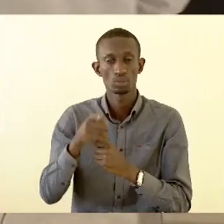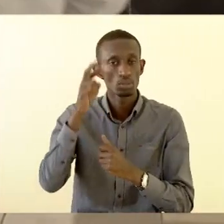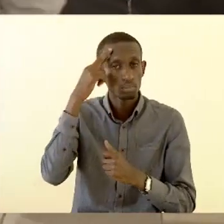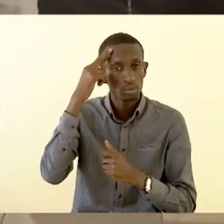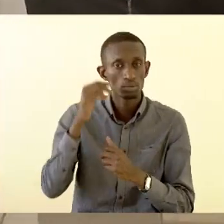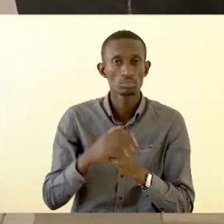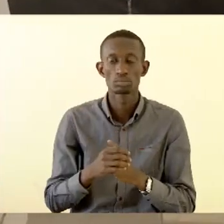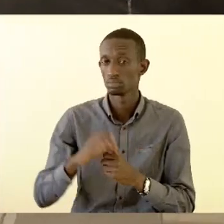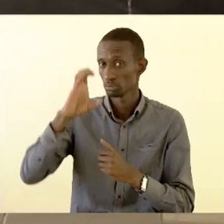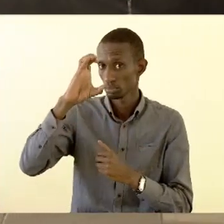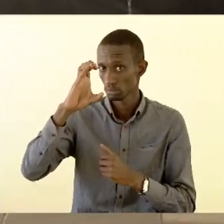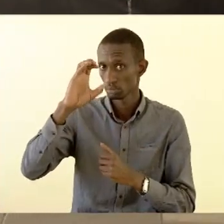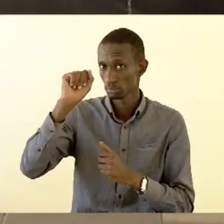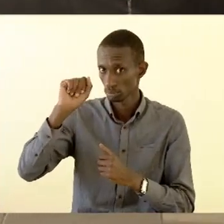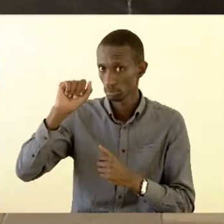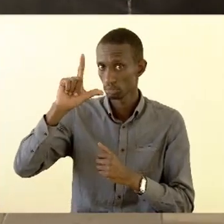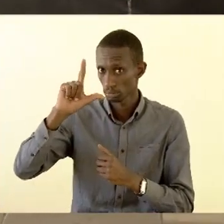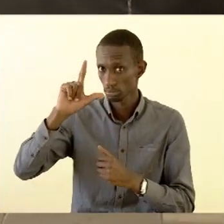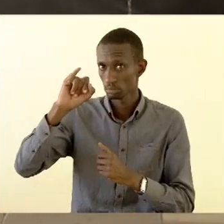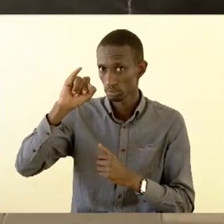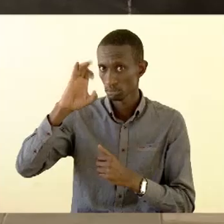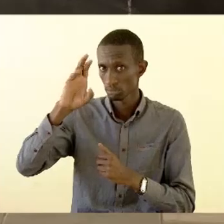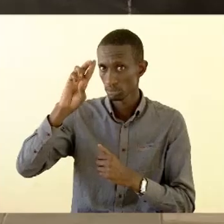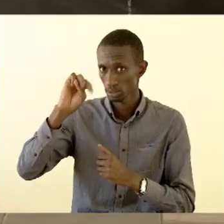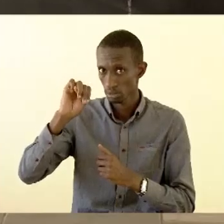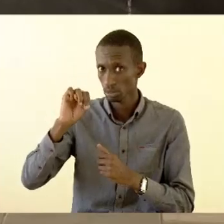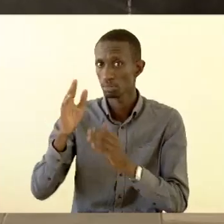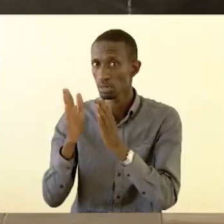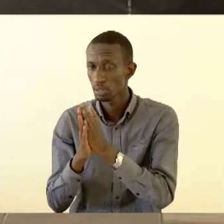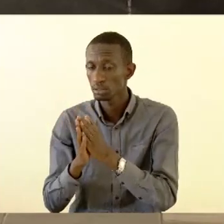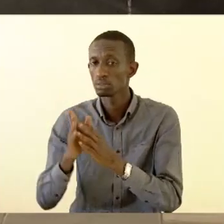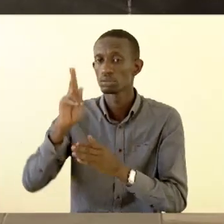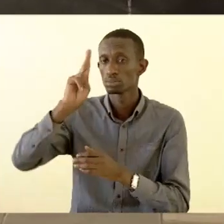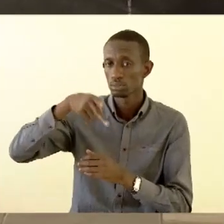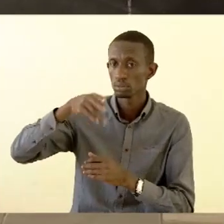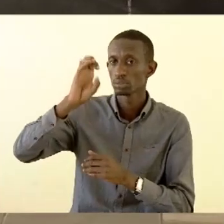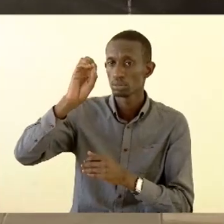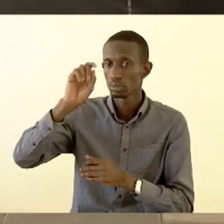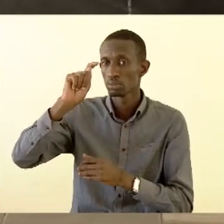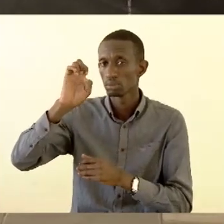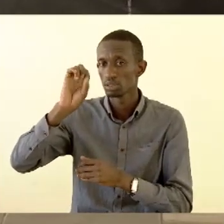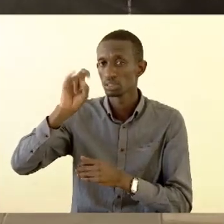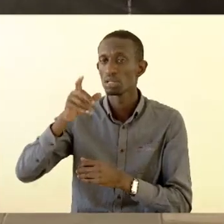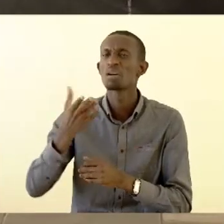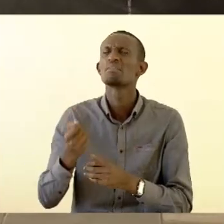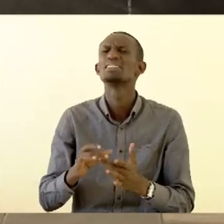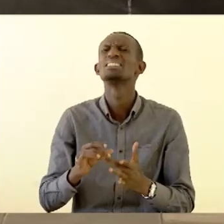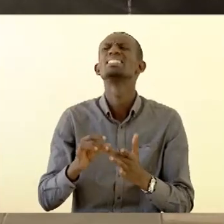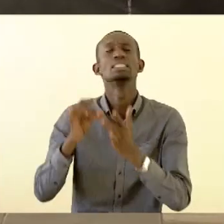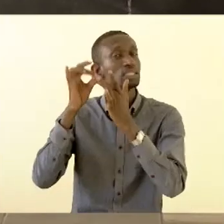for calcium and potassium, we have seen that there is an exception. There is